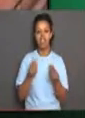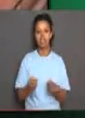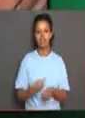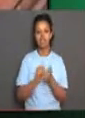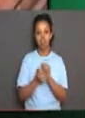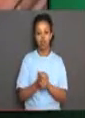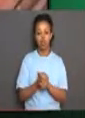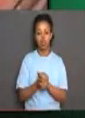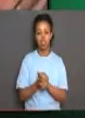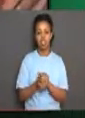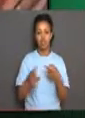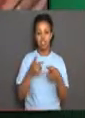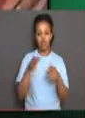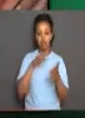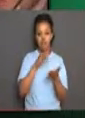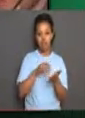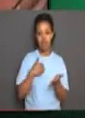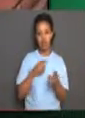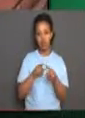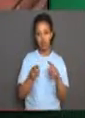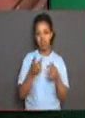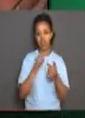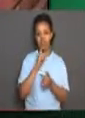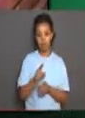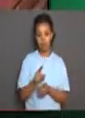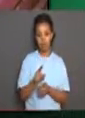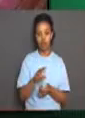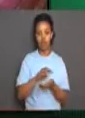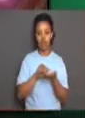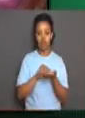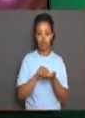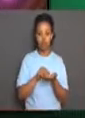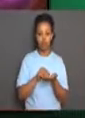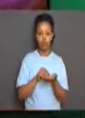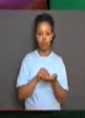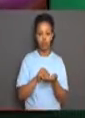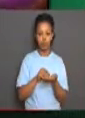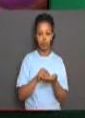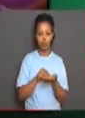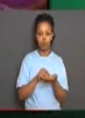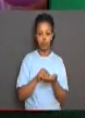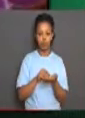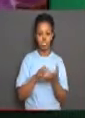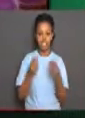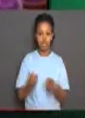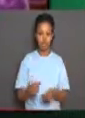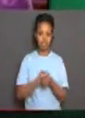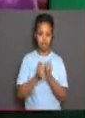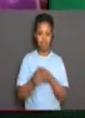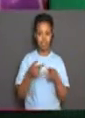the variety in species. The molecules that are used to show